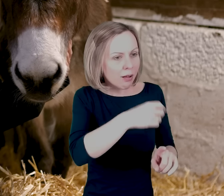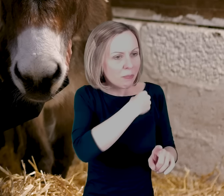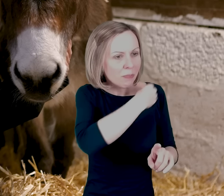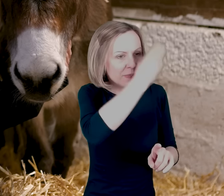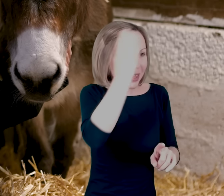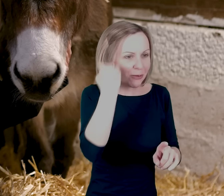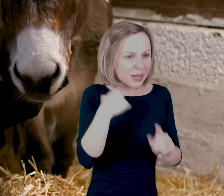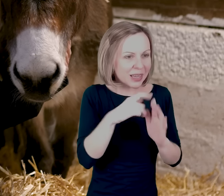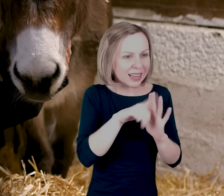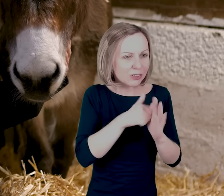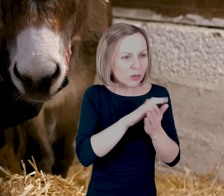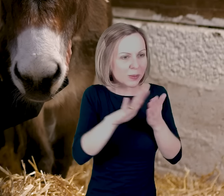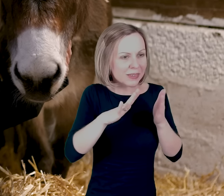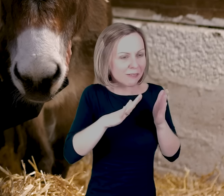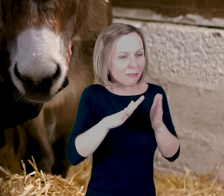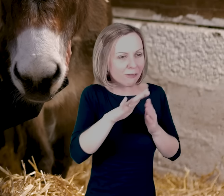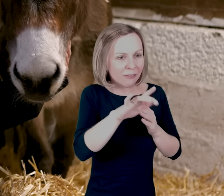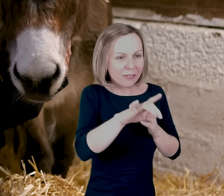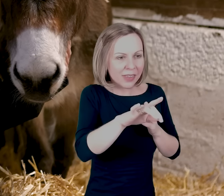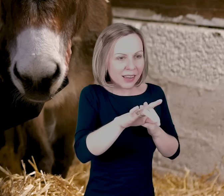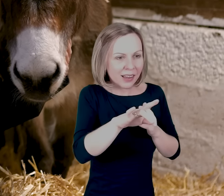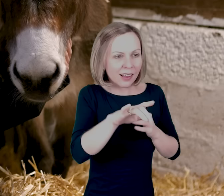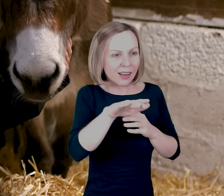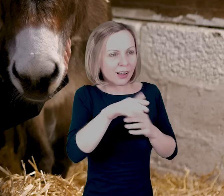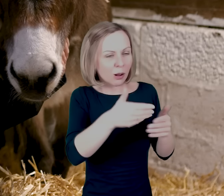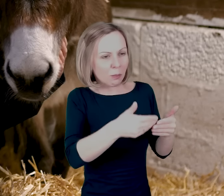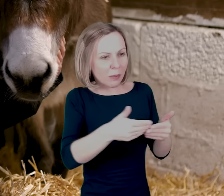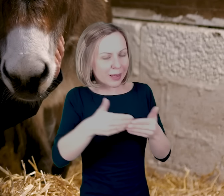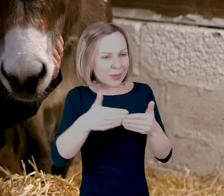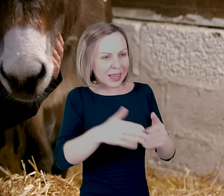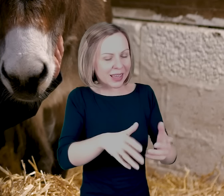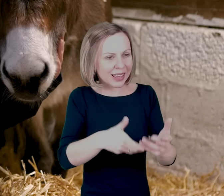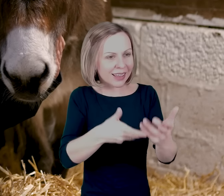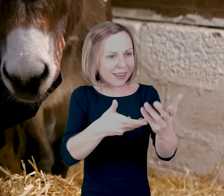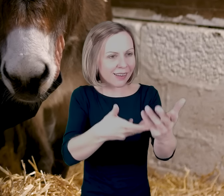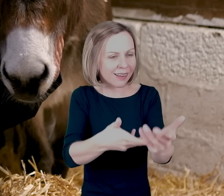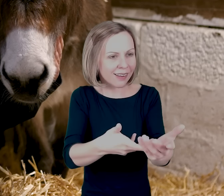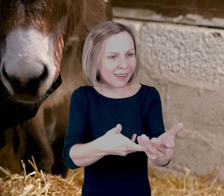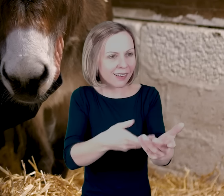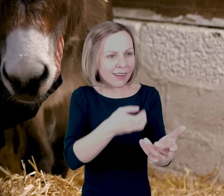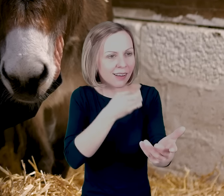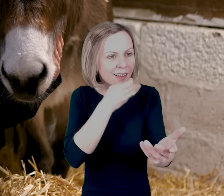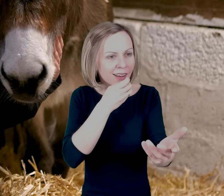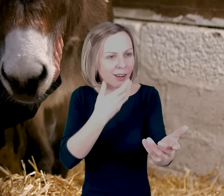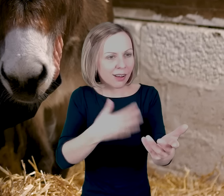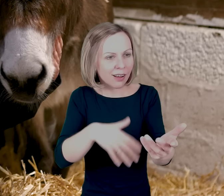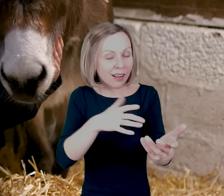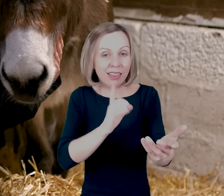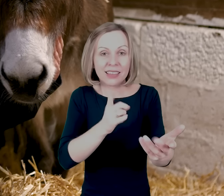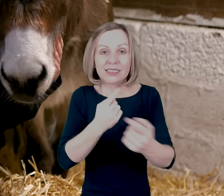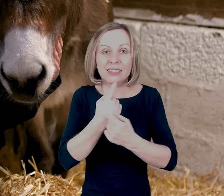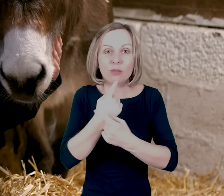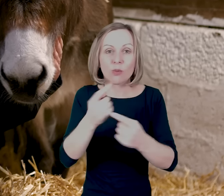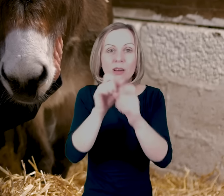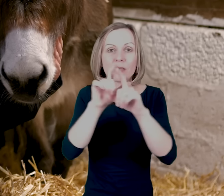Mary and Joseph and a child lying in a manger. This is